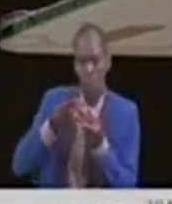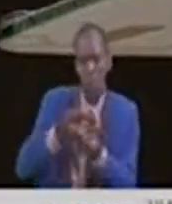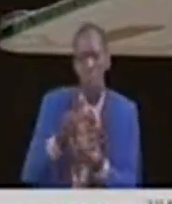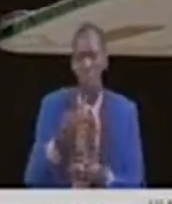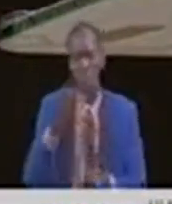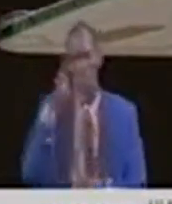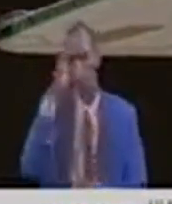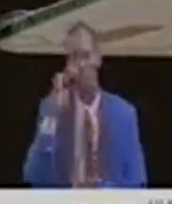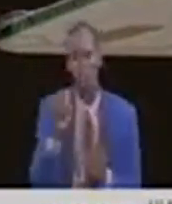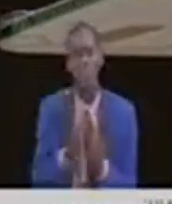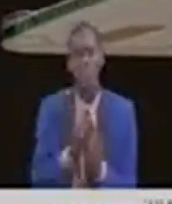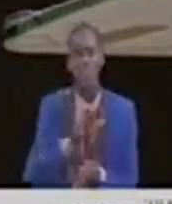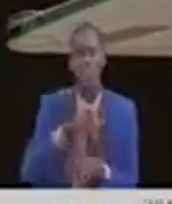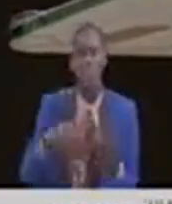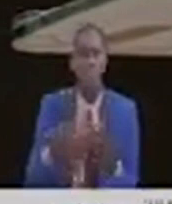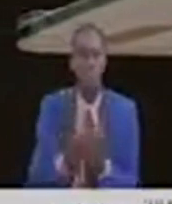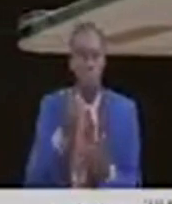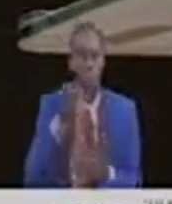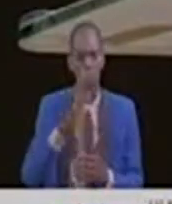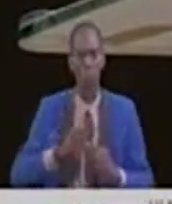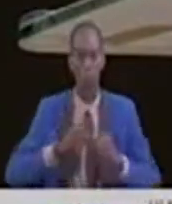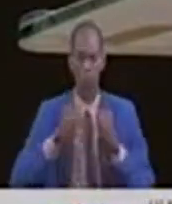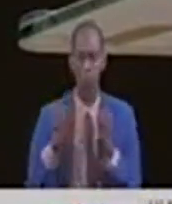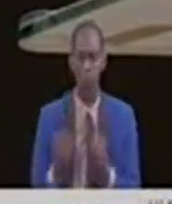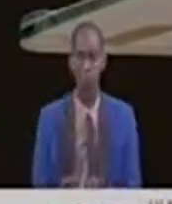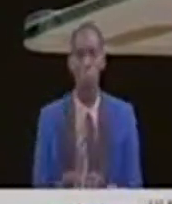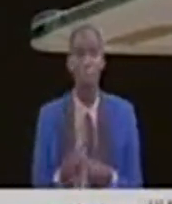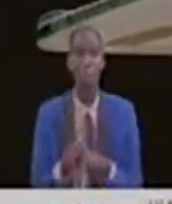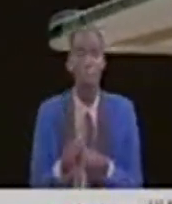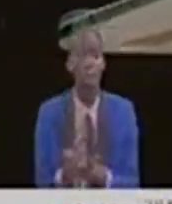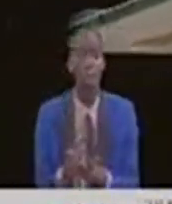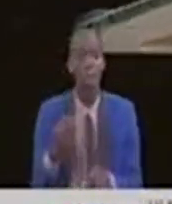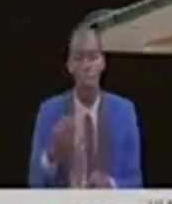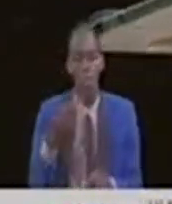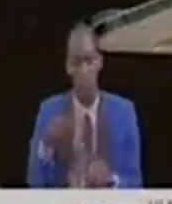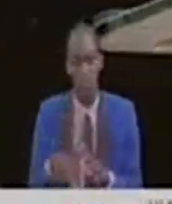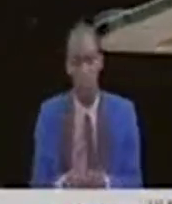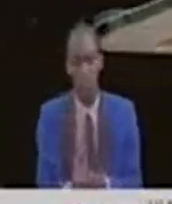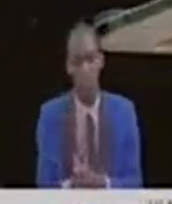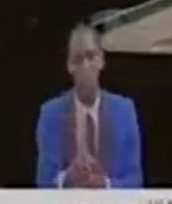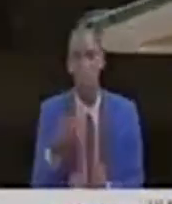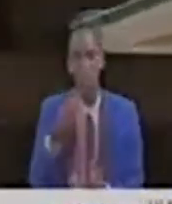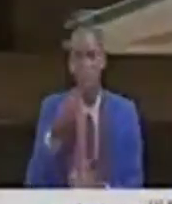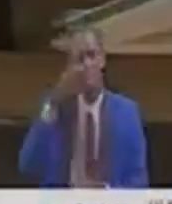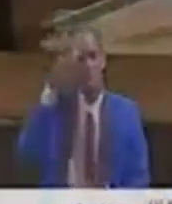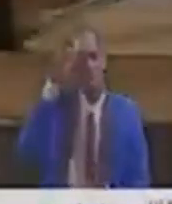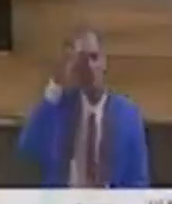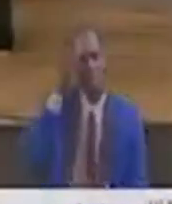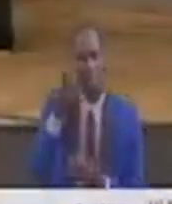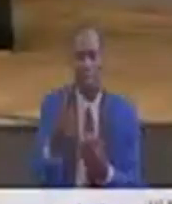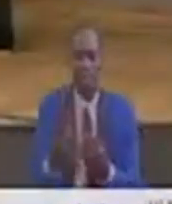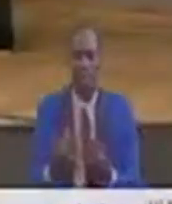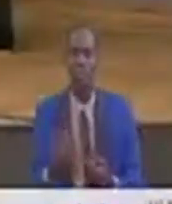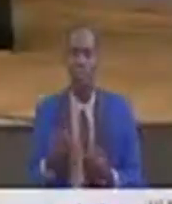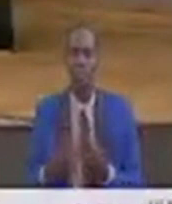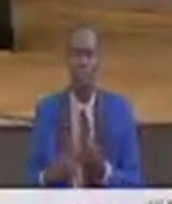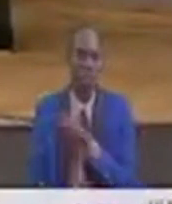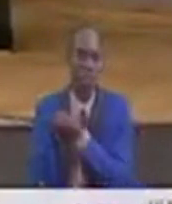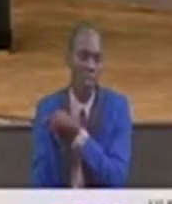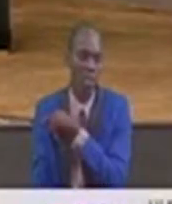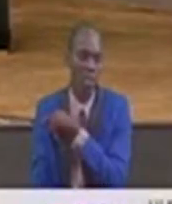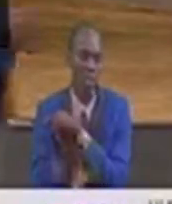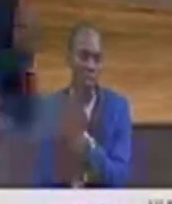strength that she could have. But the serpent came, Satan came, and tempted Eve,